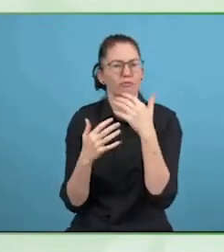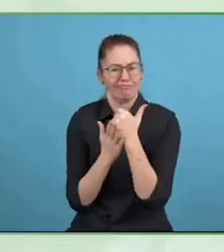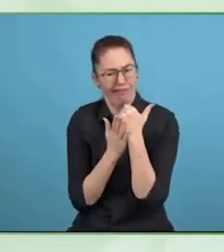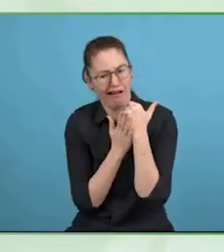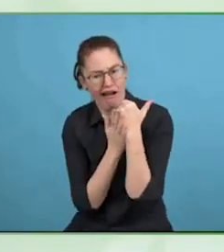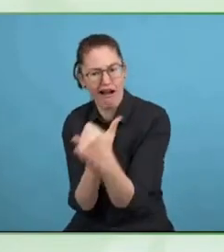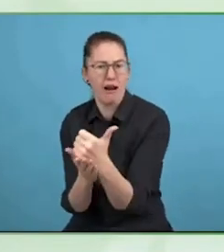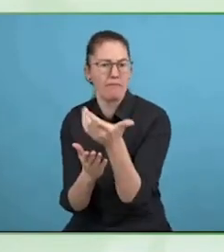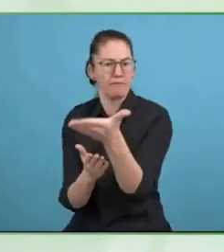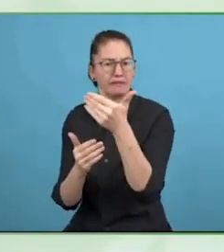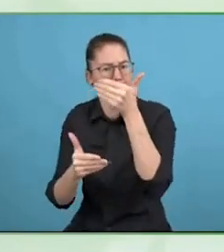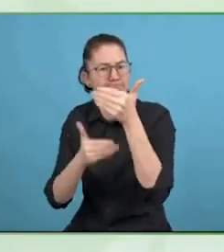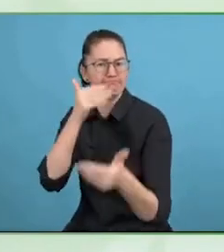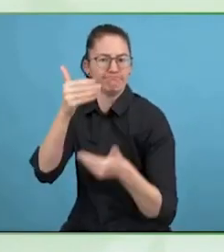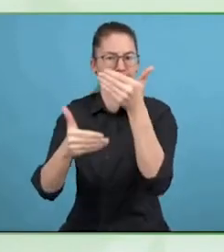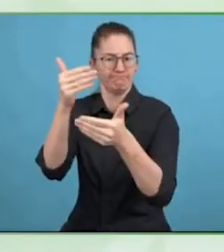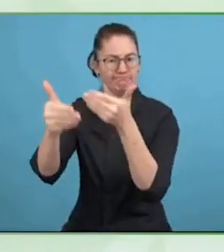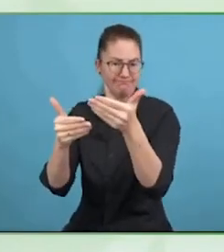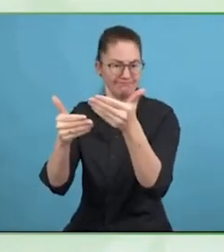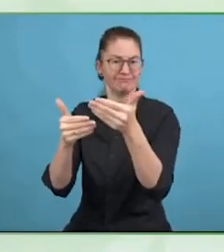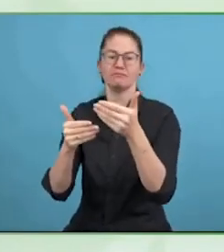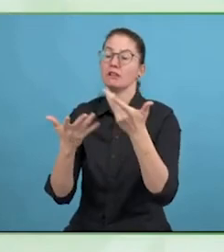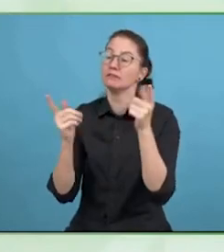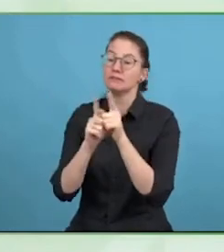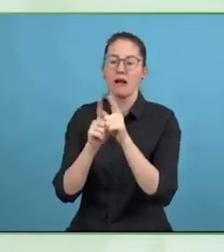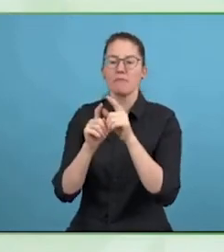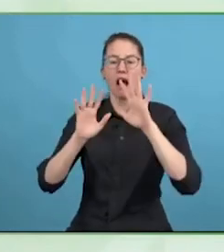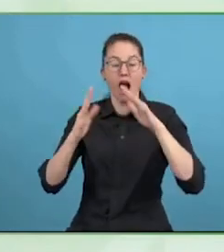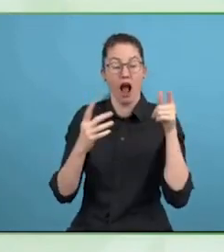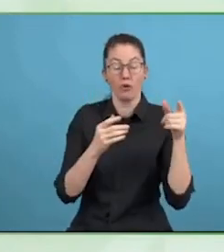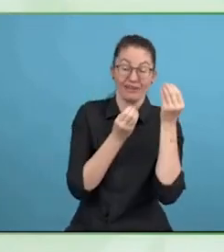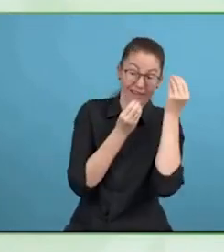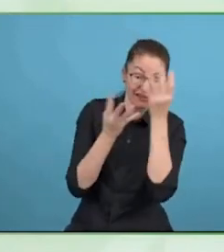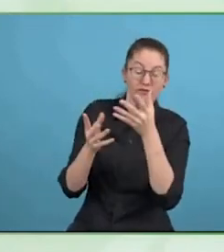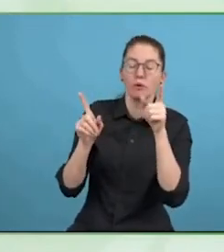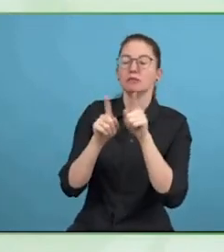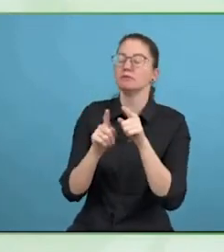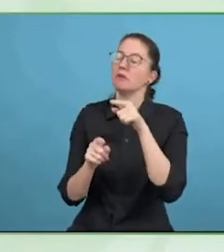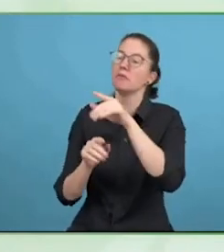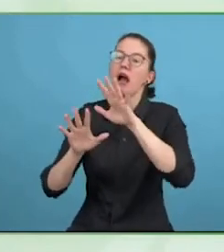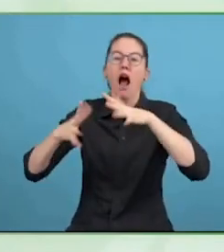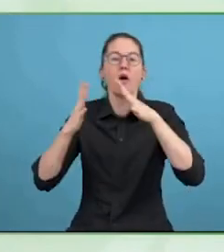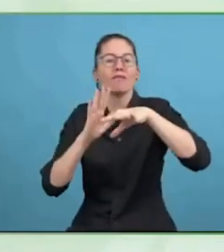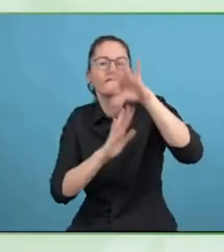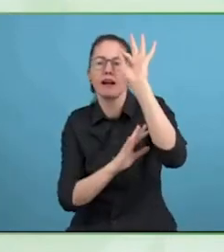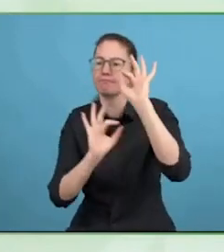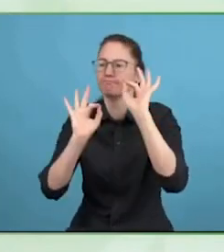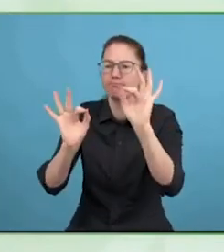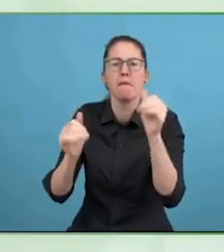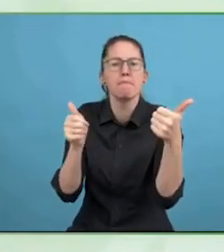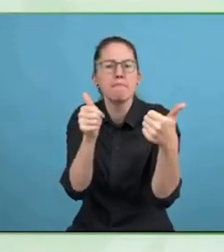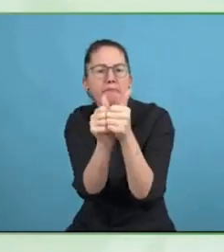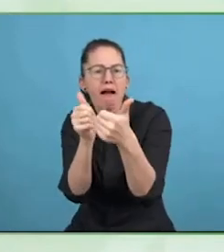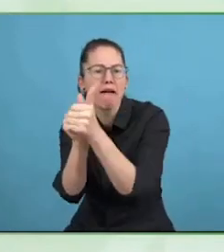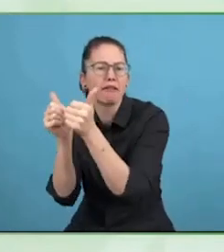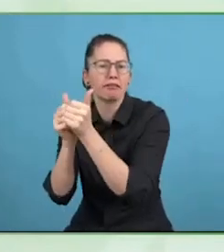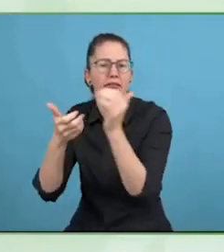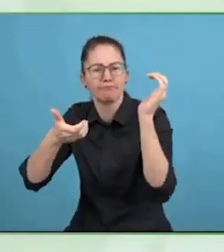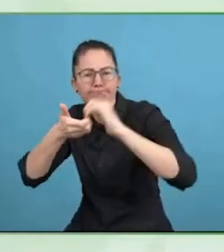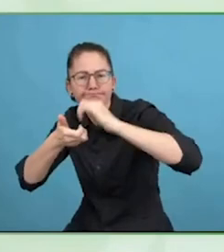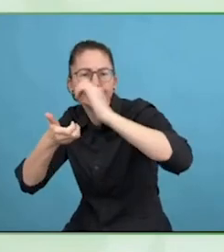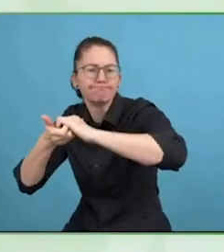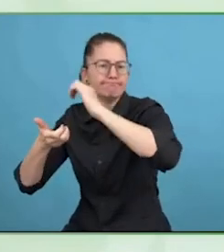websites developed already. What is specific? What is making this toolbox something special, something new,